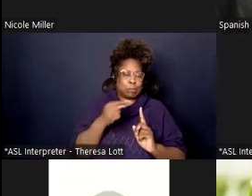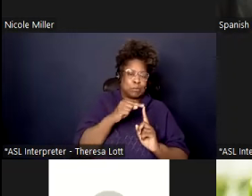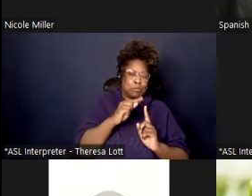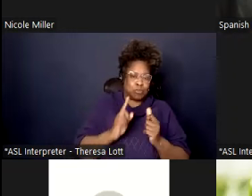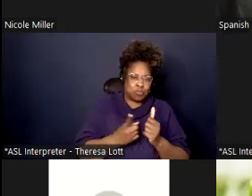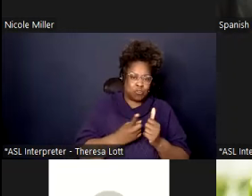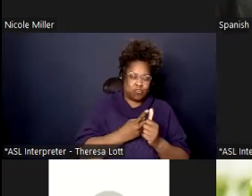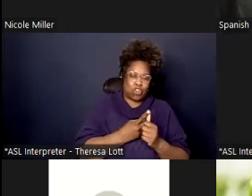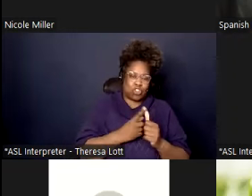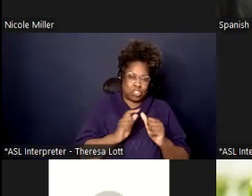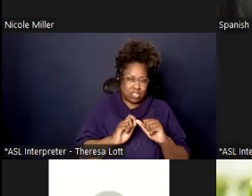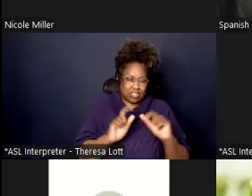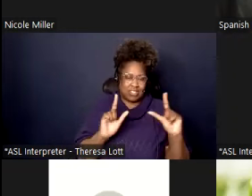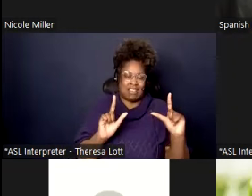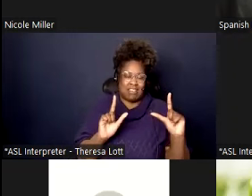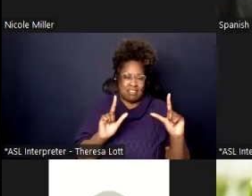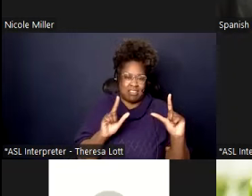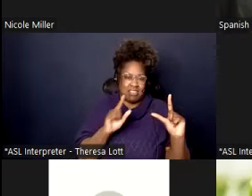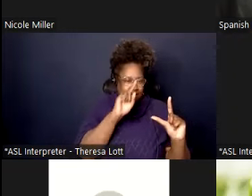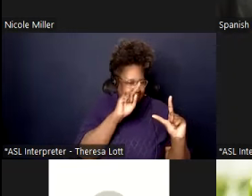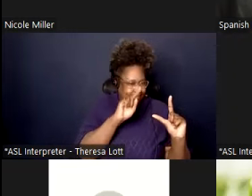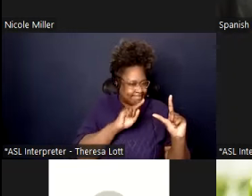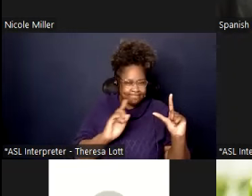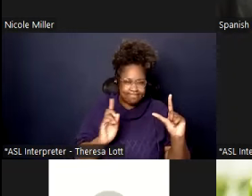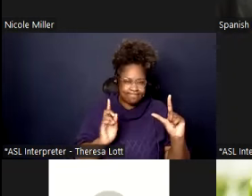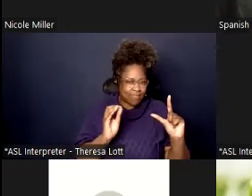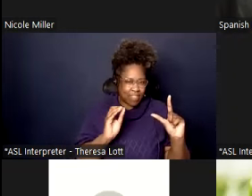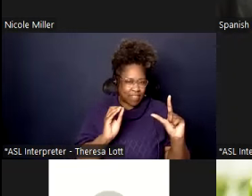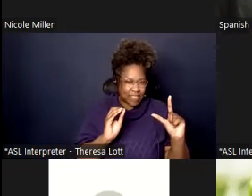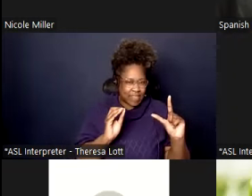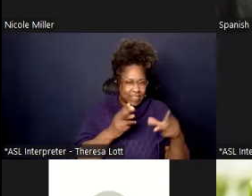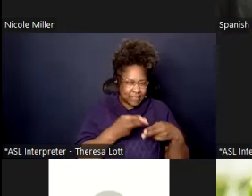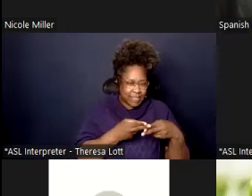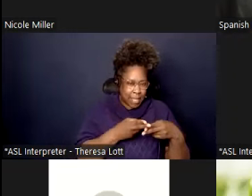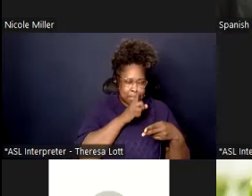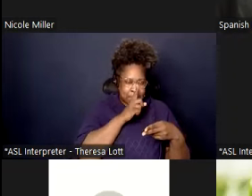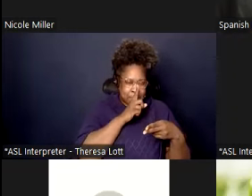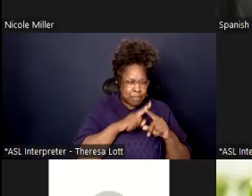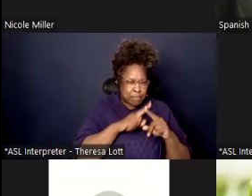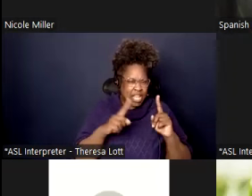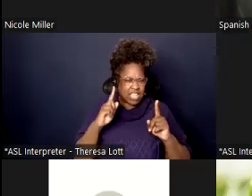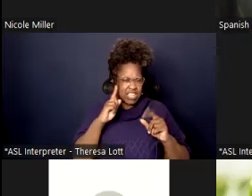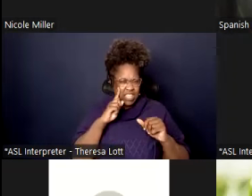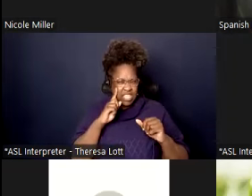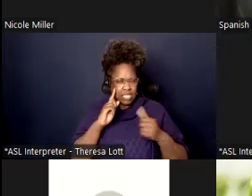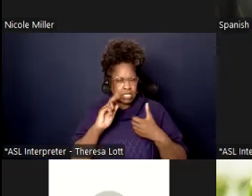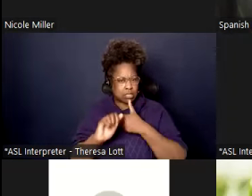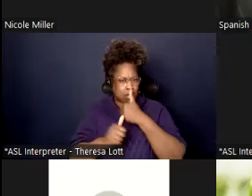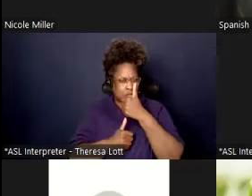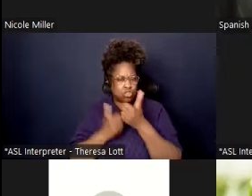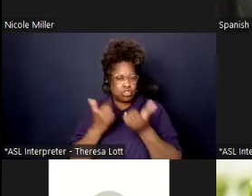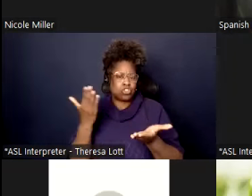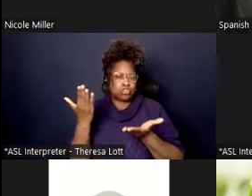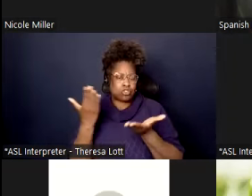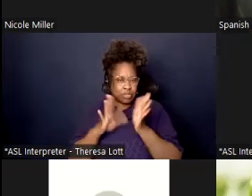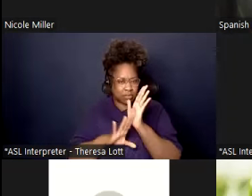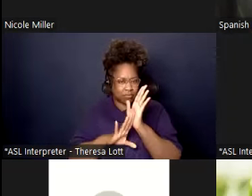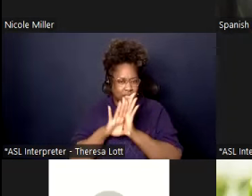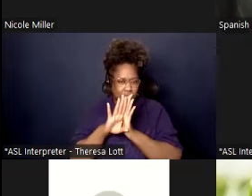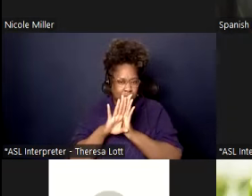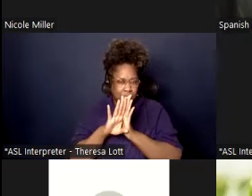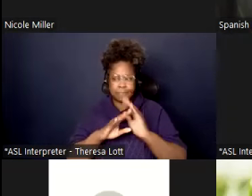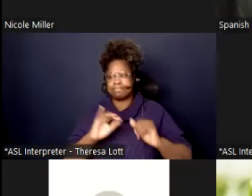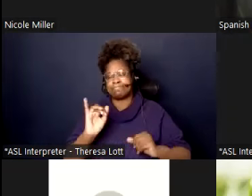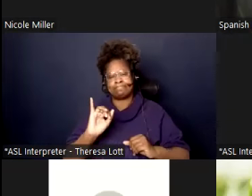anything named, and it might possibly go, Mary, under the service development the creation of,